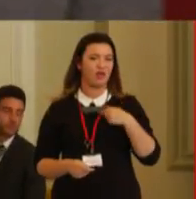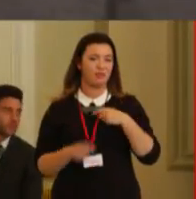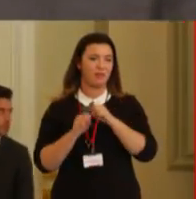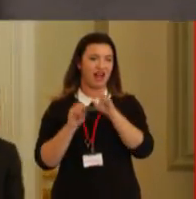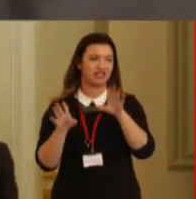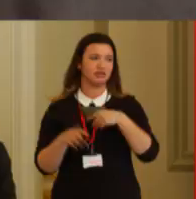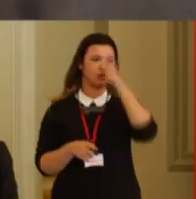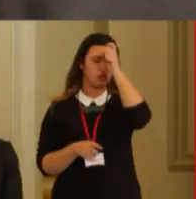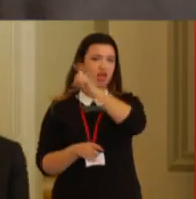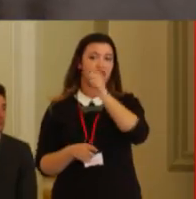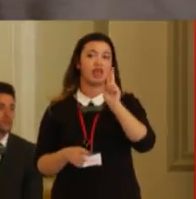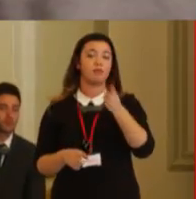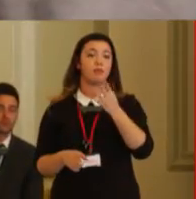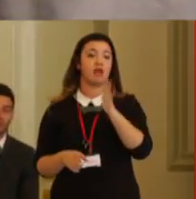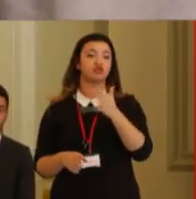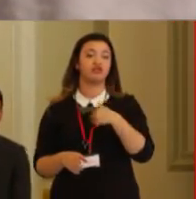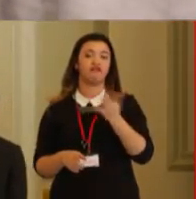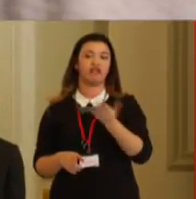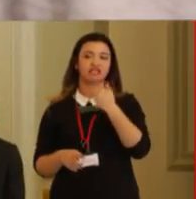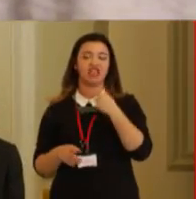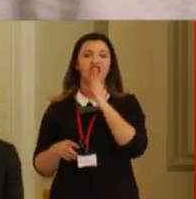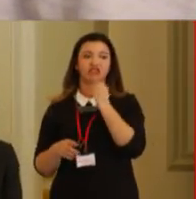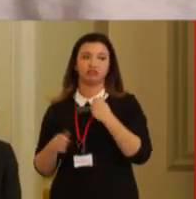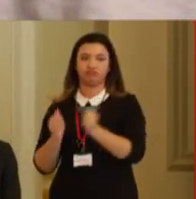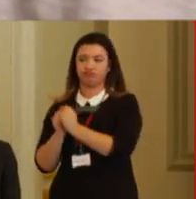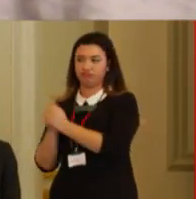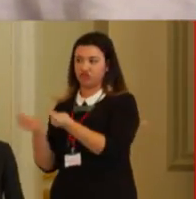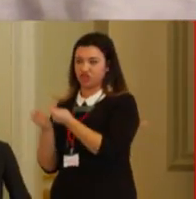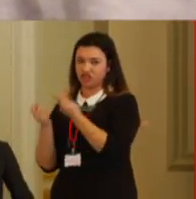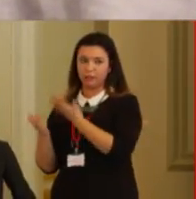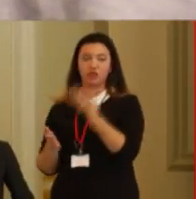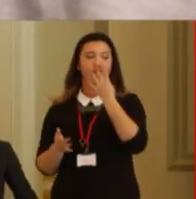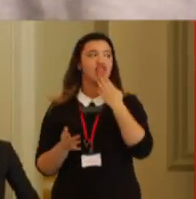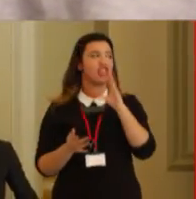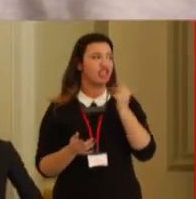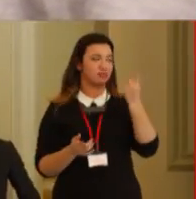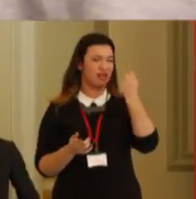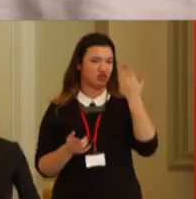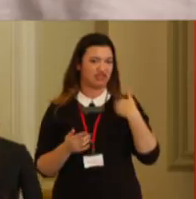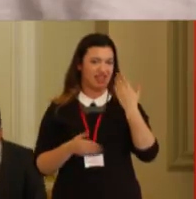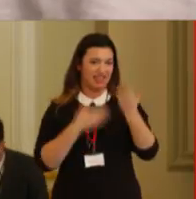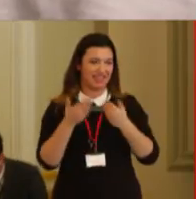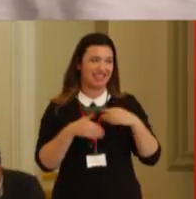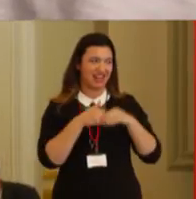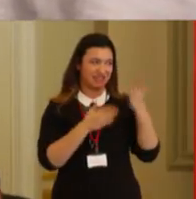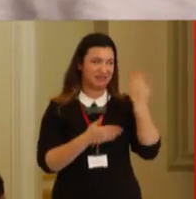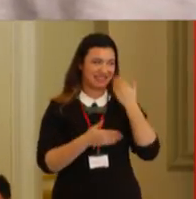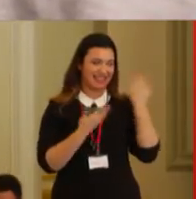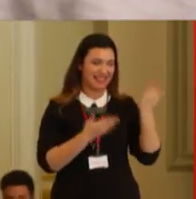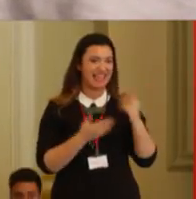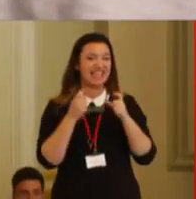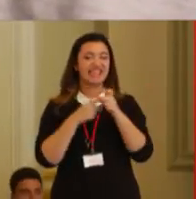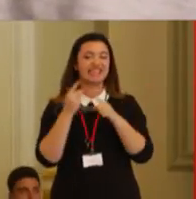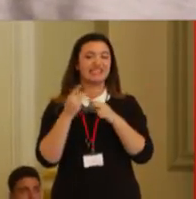Okay, so you've already seen it in the video. So more than 2,500 youngsters attended the